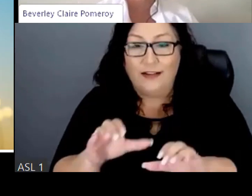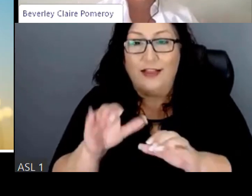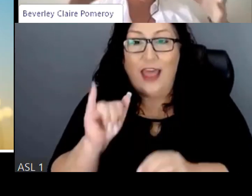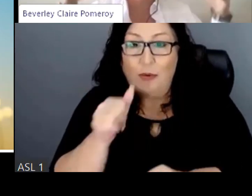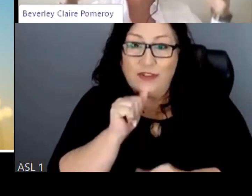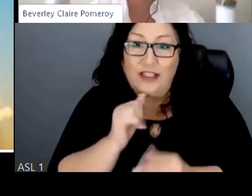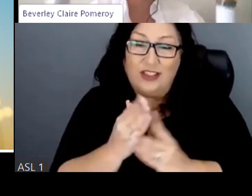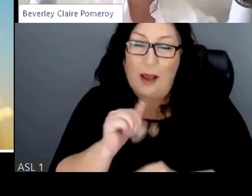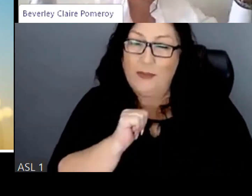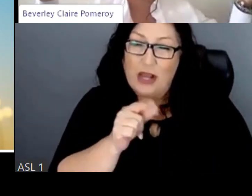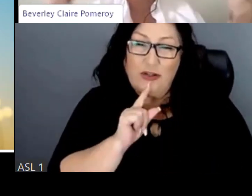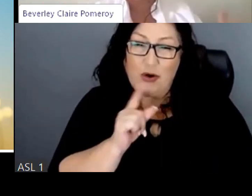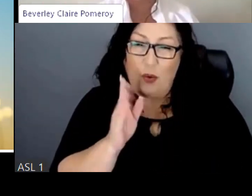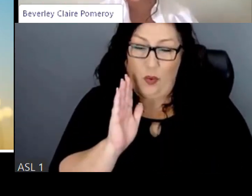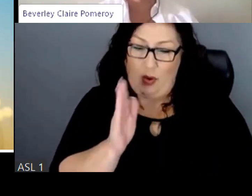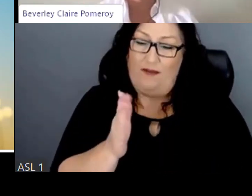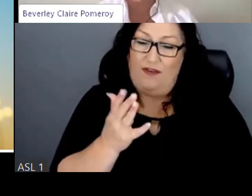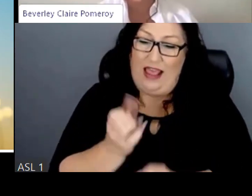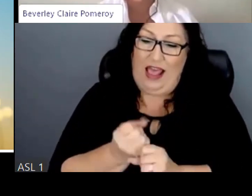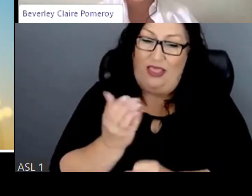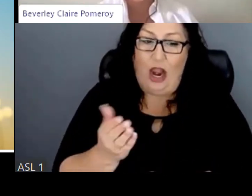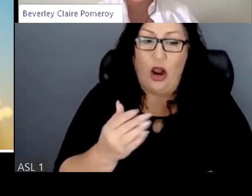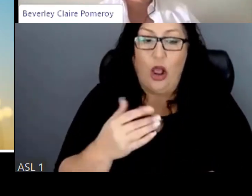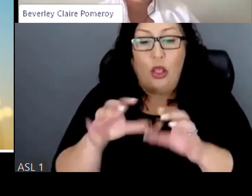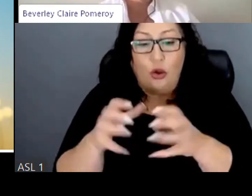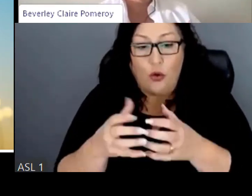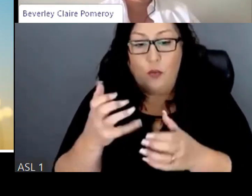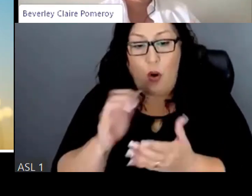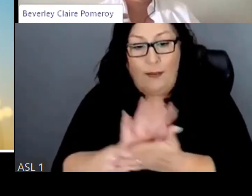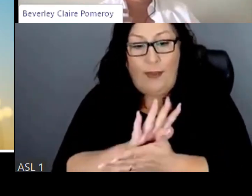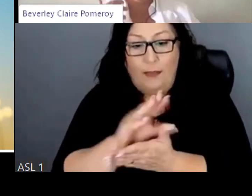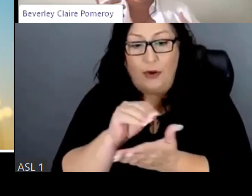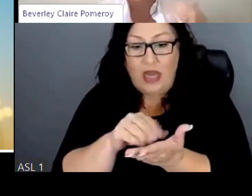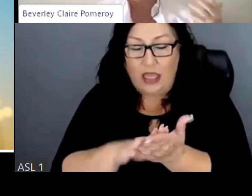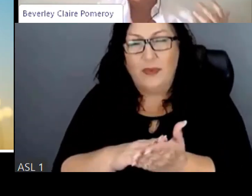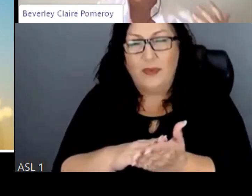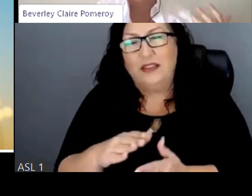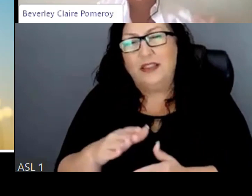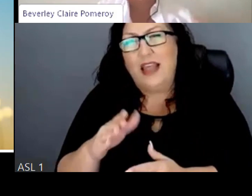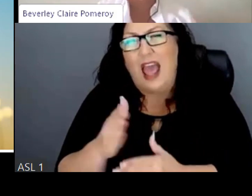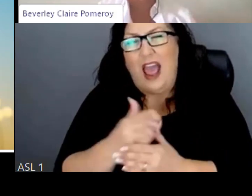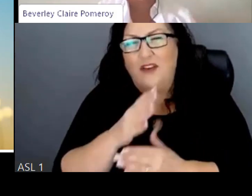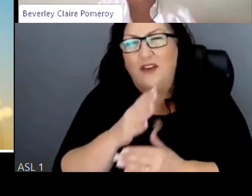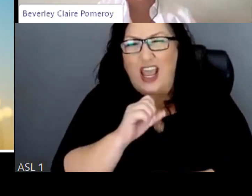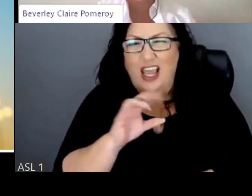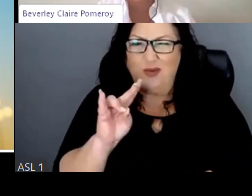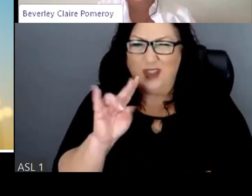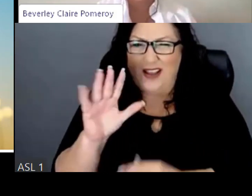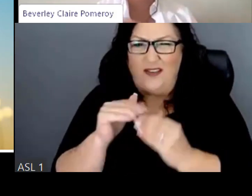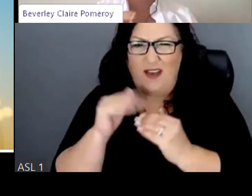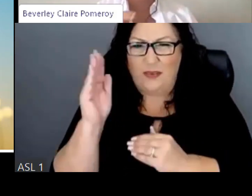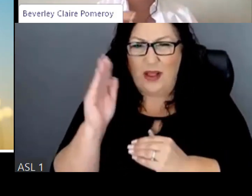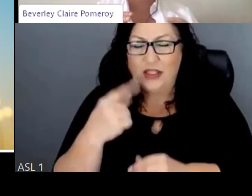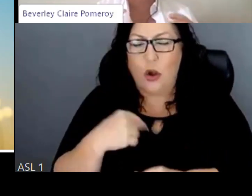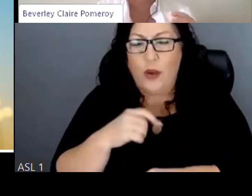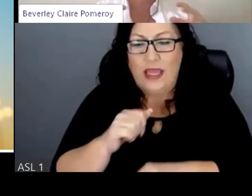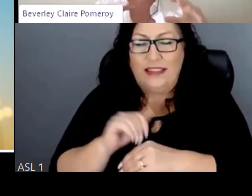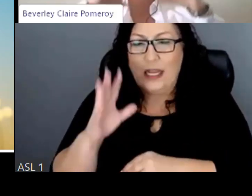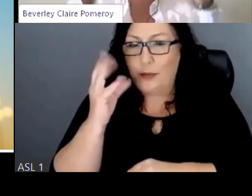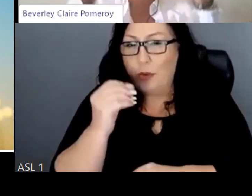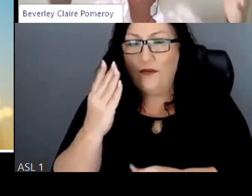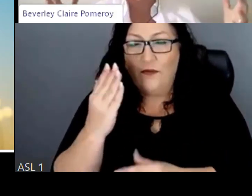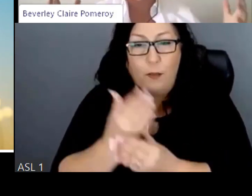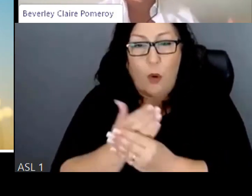resiliency, I'm not sure we would have got there. So the group wanted paper documents. I mean, the average age of this group was 75 plus. So we sent out a